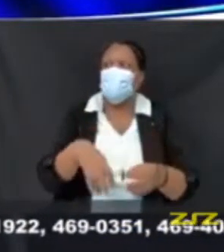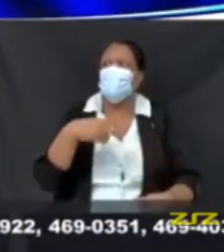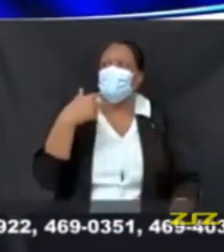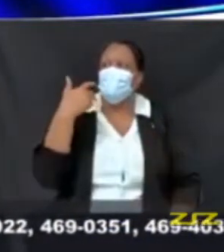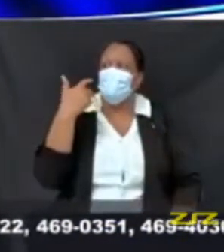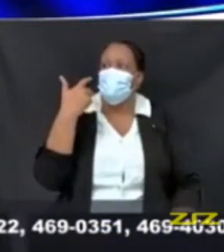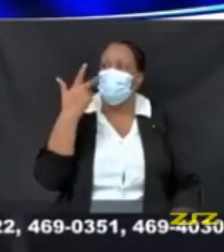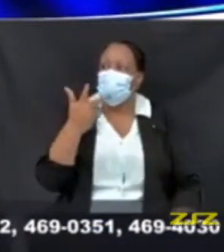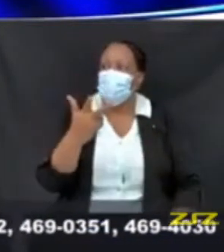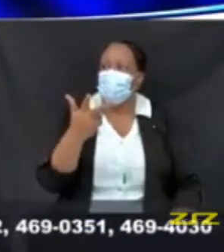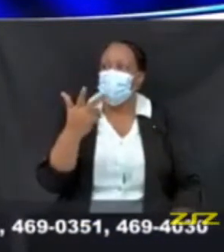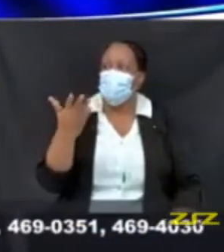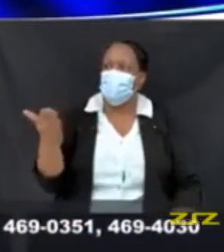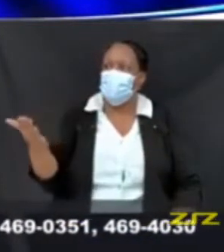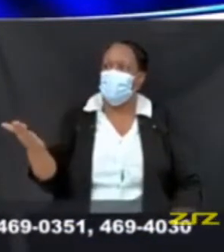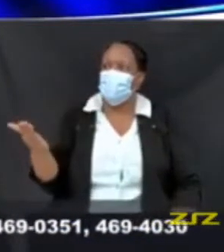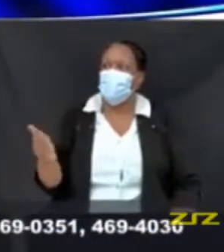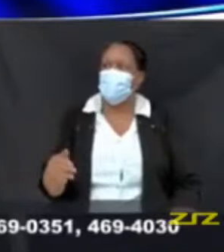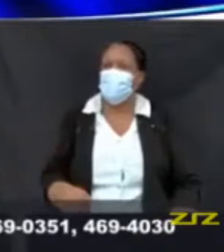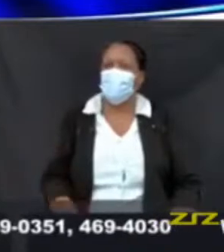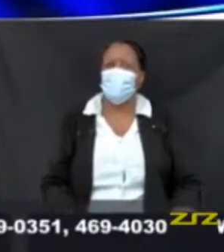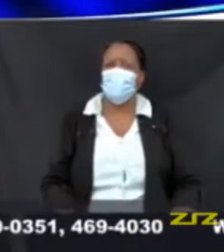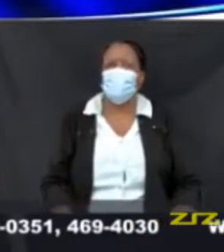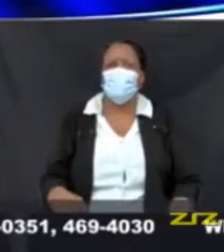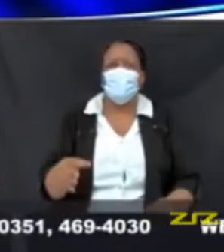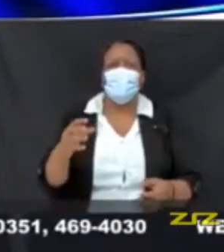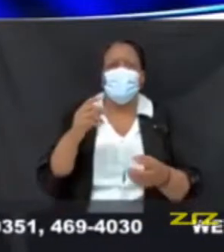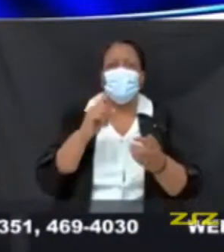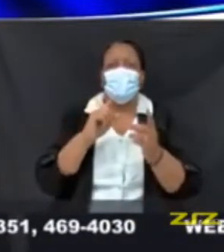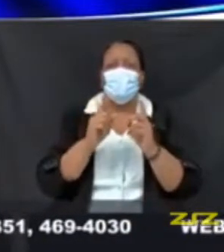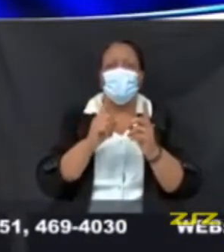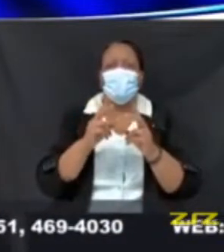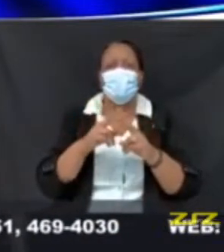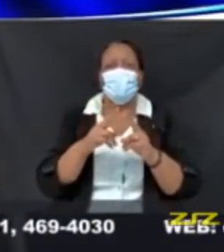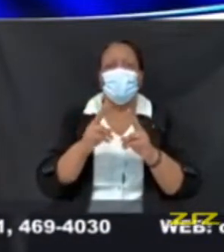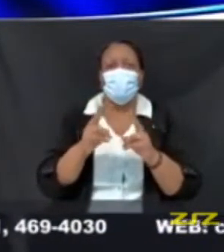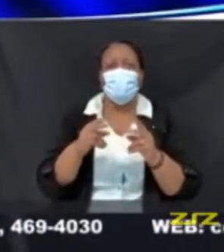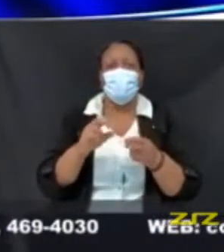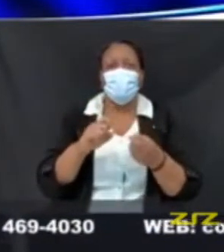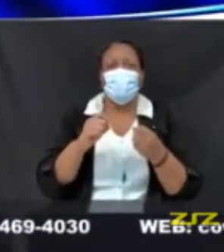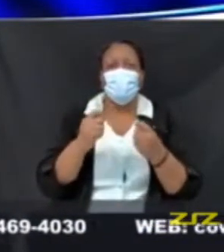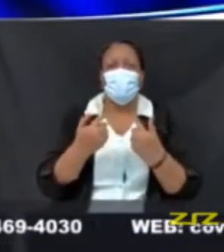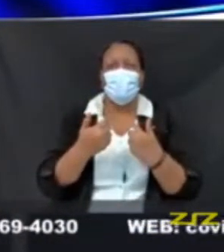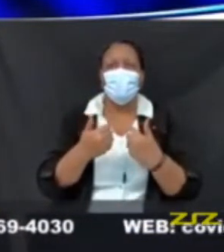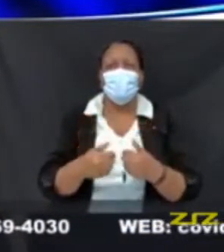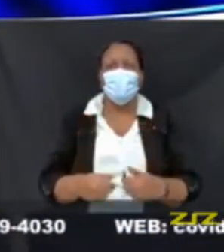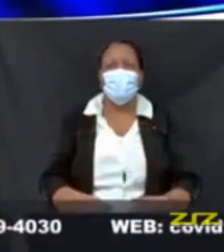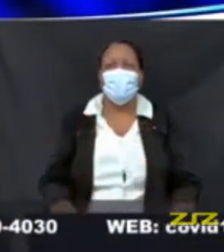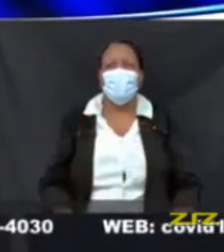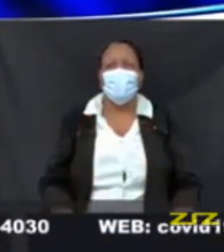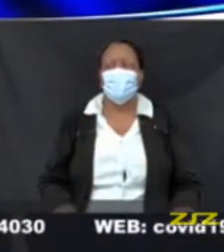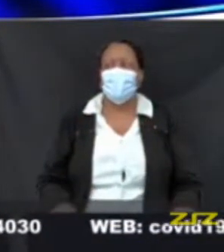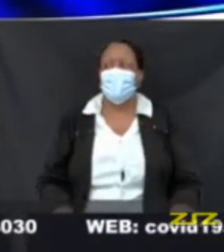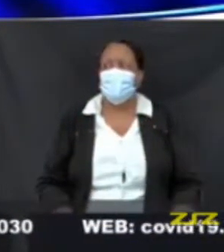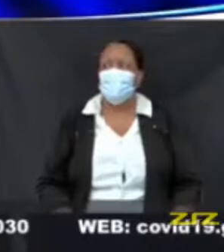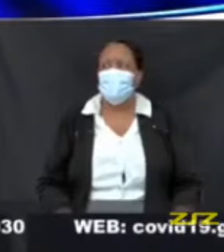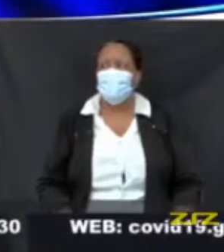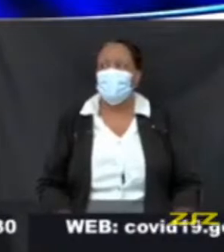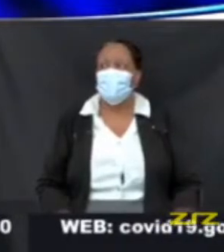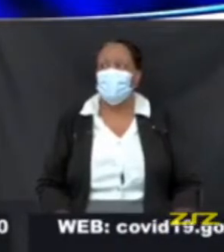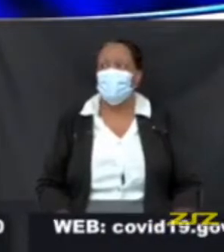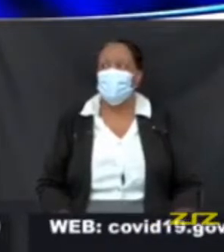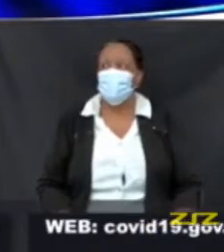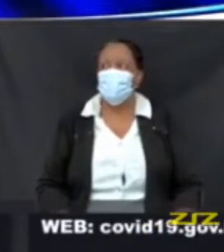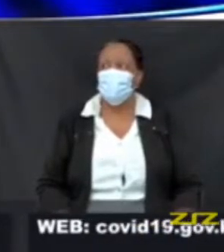indicator is the total number of developing countries supported by international, regional, and bilateral initiatives